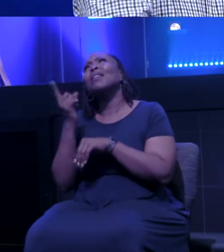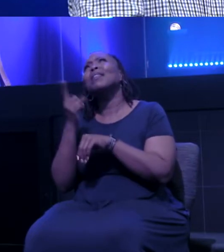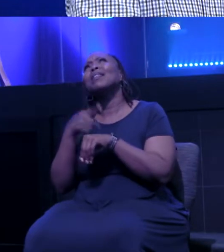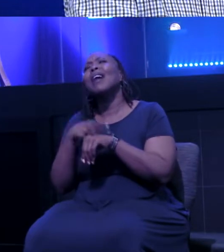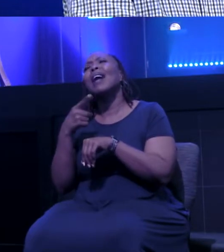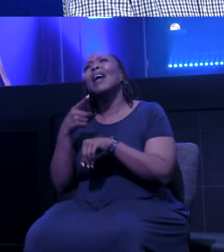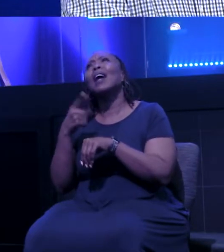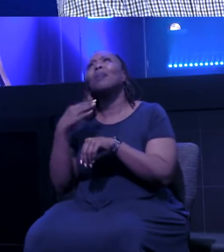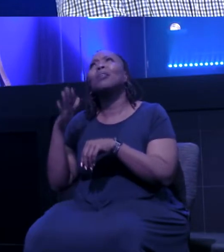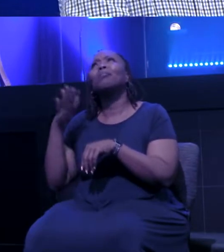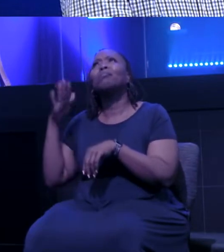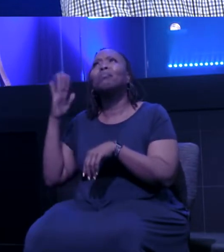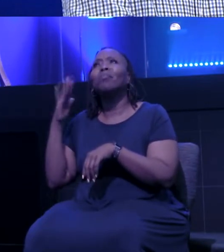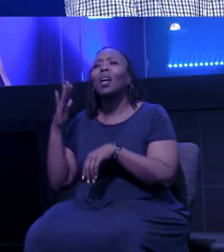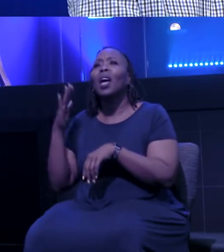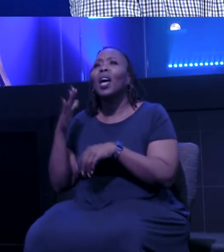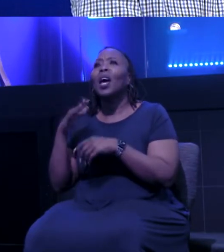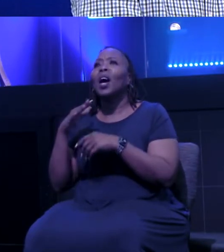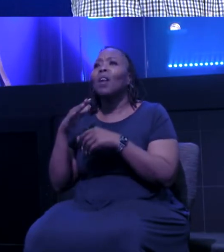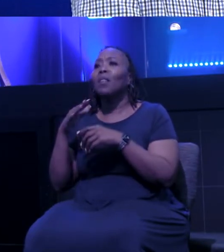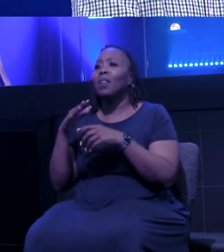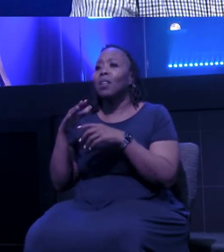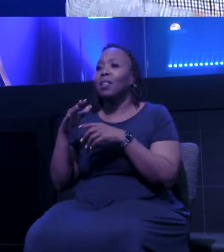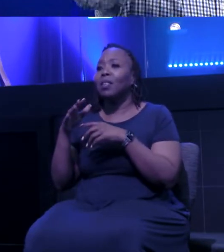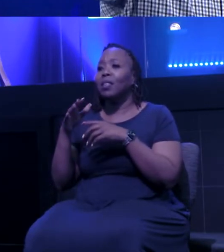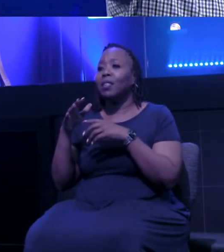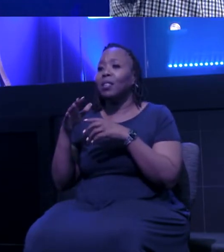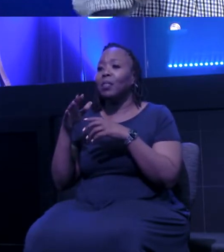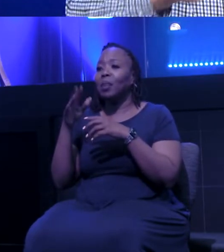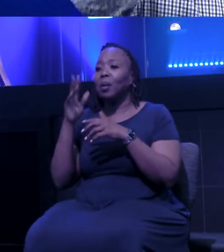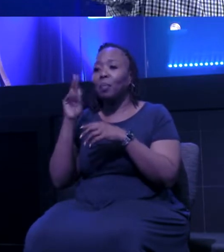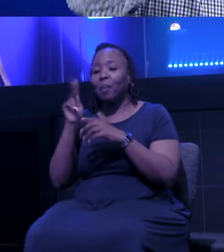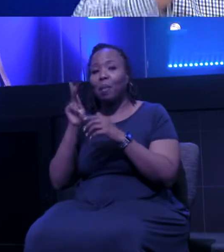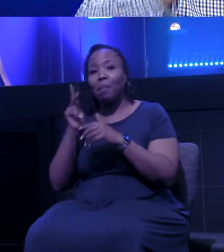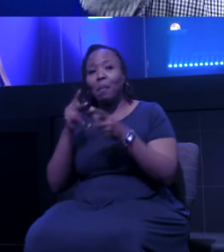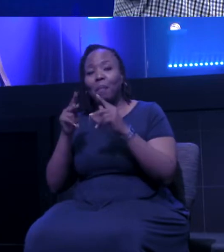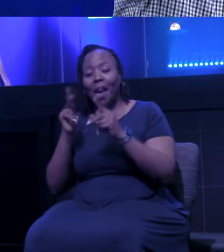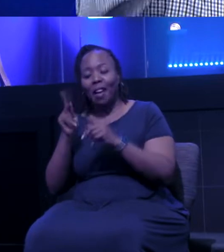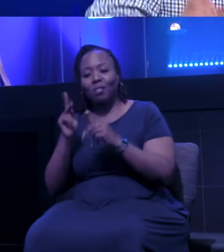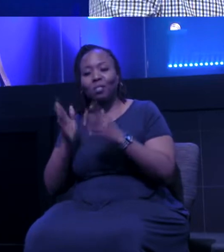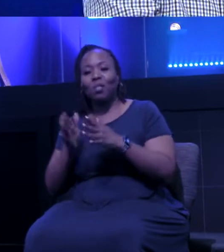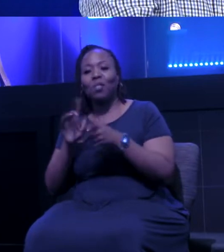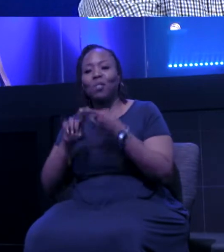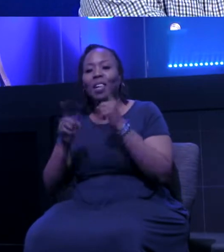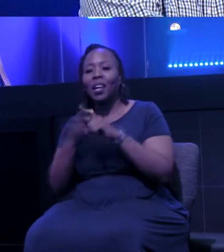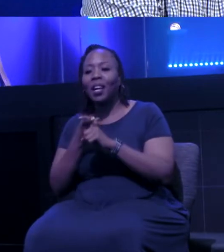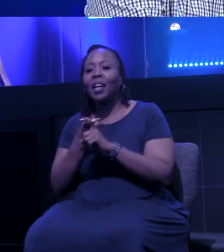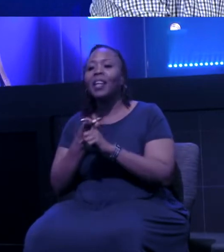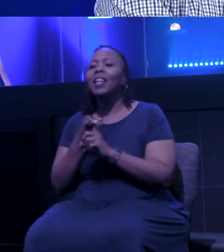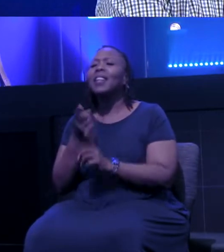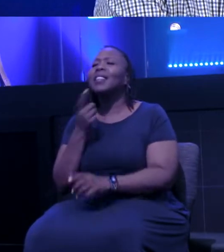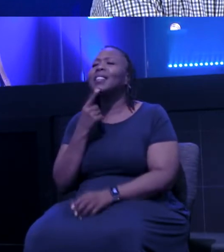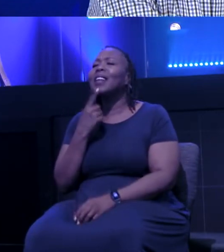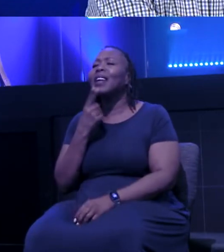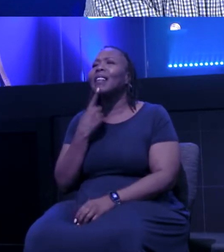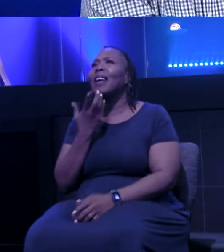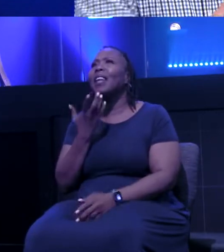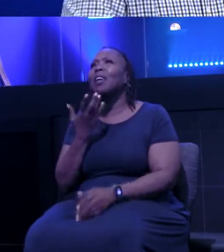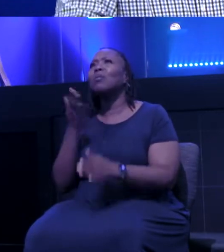an interview of a campus pastor, and they were going to hopefully be sending some people to this new